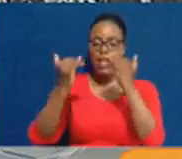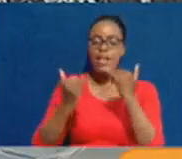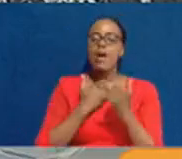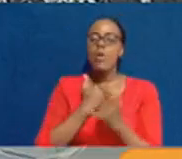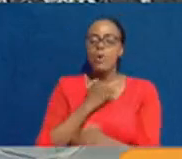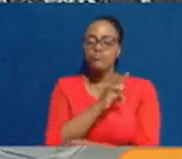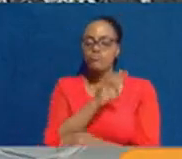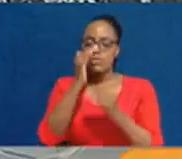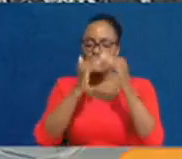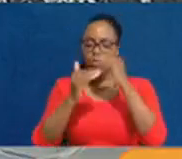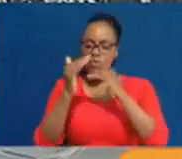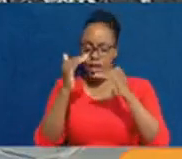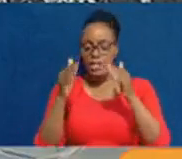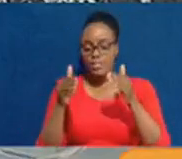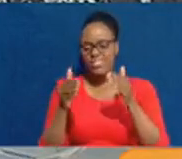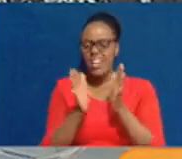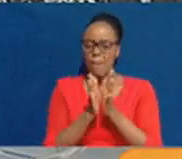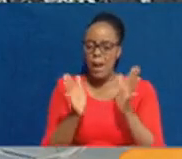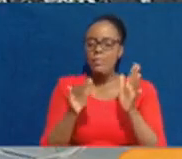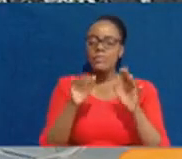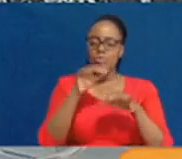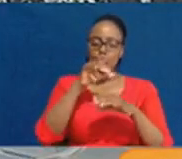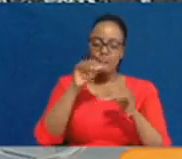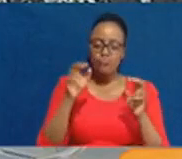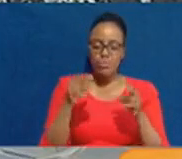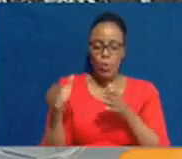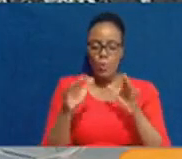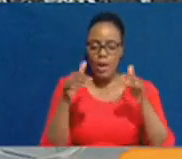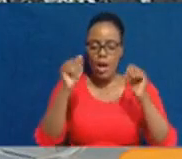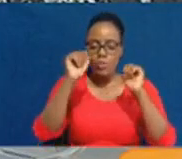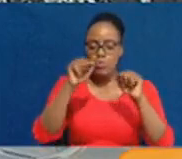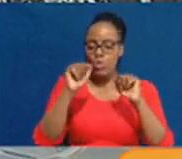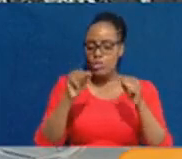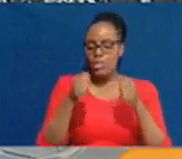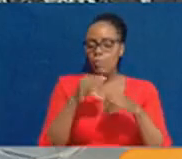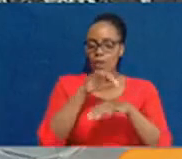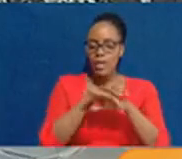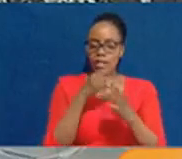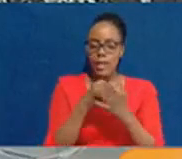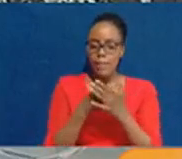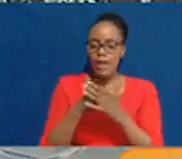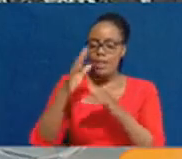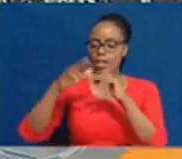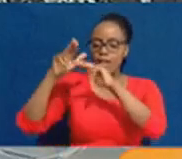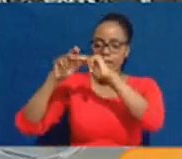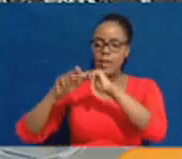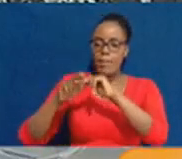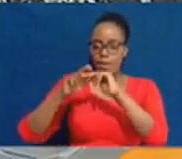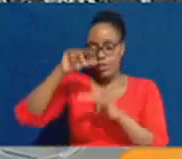vyuo vikuu kubuni mbinu za kujitafutia mapato zaidi badala ya kutegemea ufadhili wa serikali pekee.